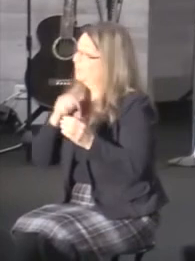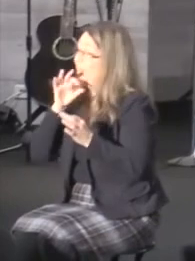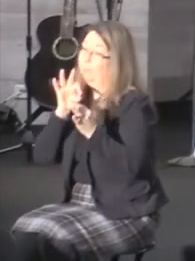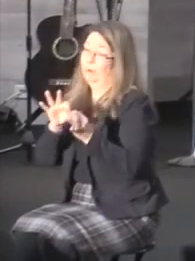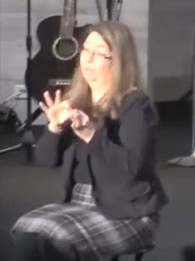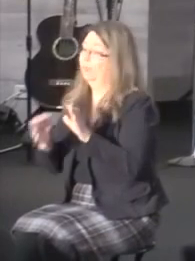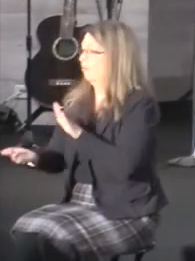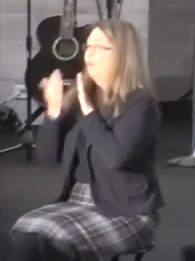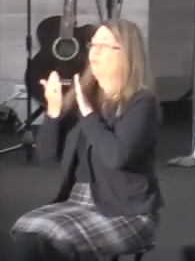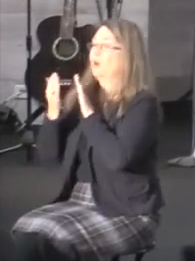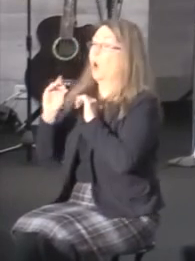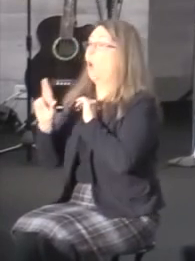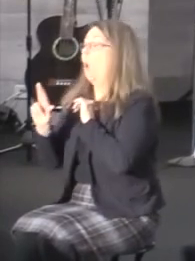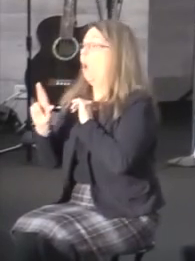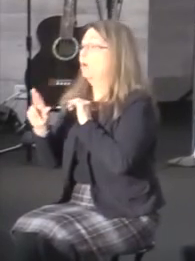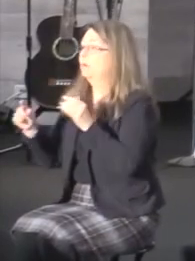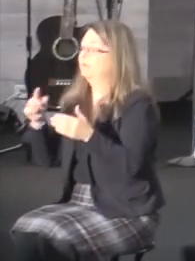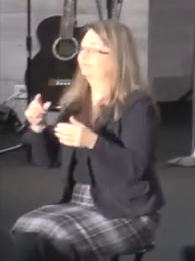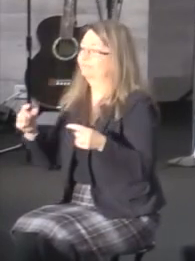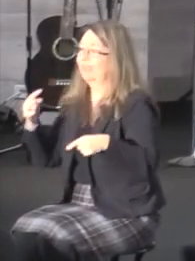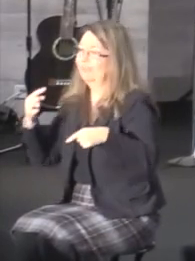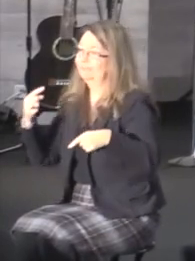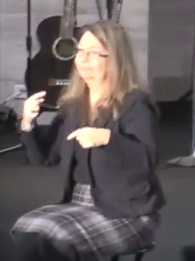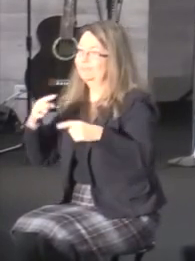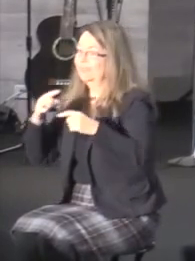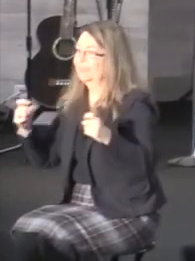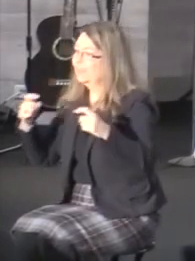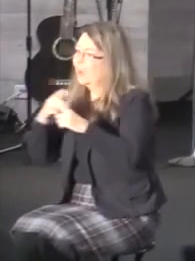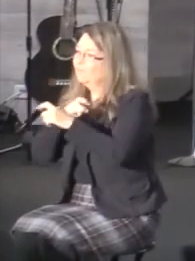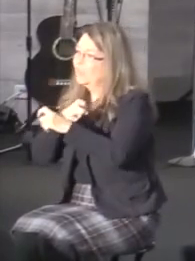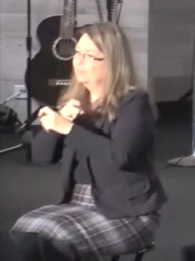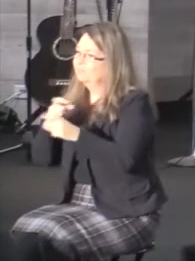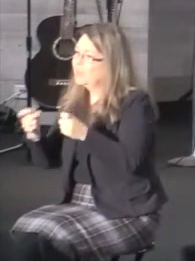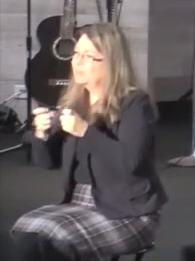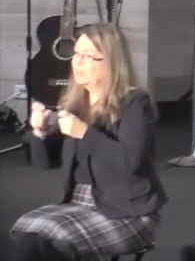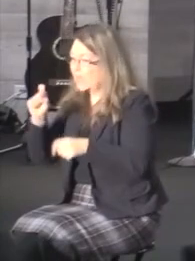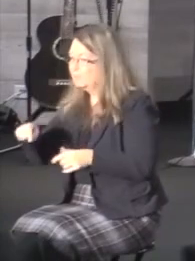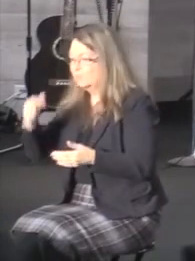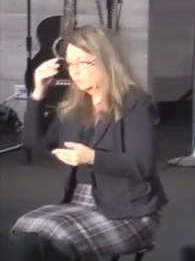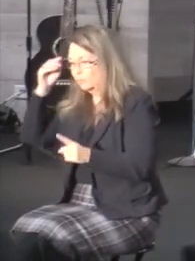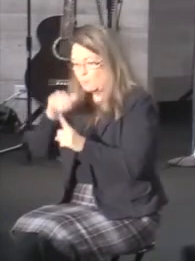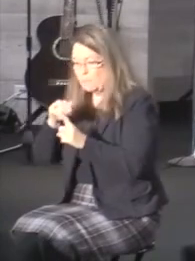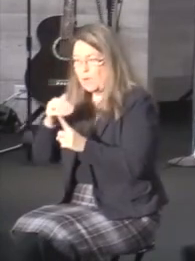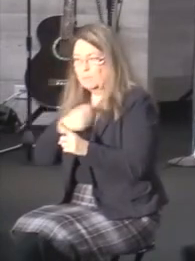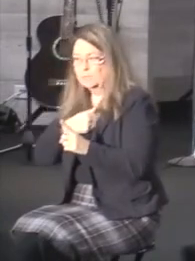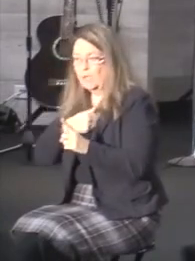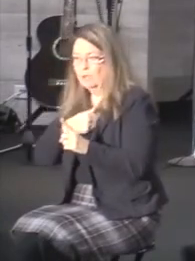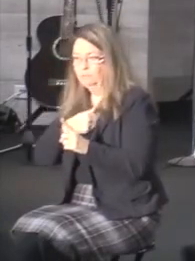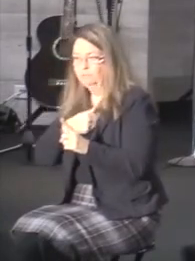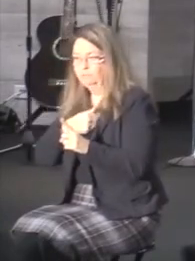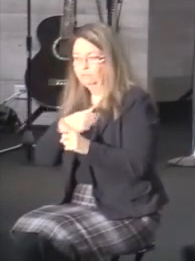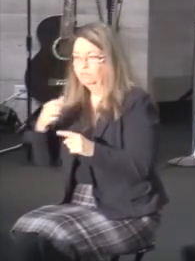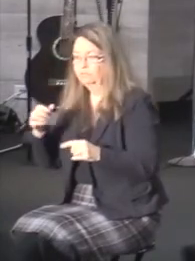at confrontation or conflict management. And something that I have to constantly remind myself is that as I go about overcoming things